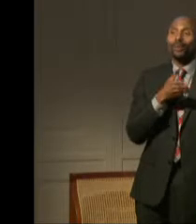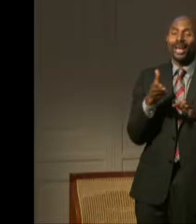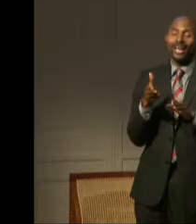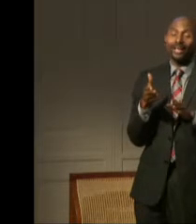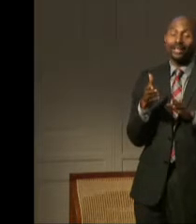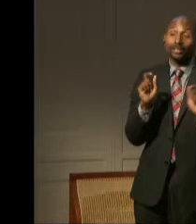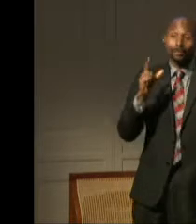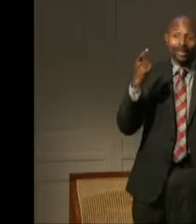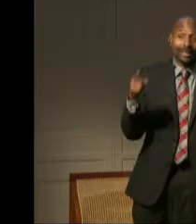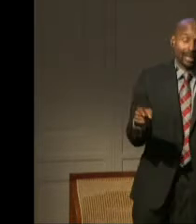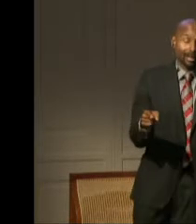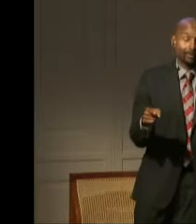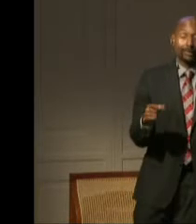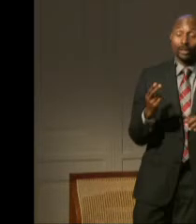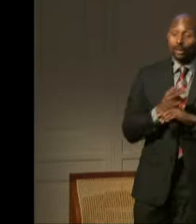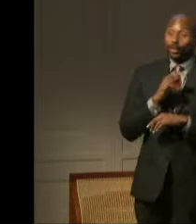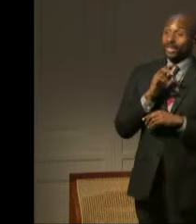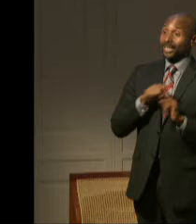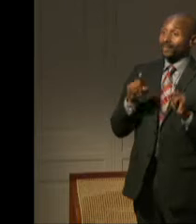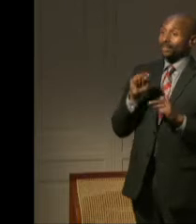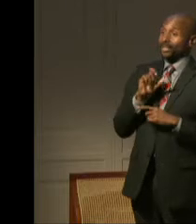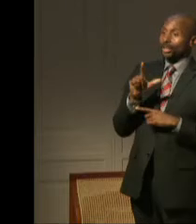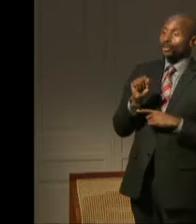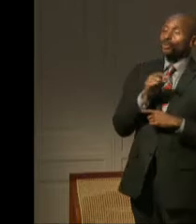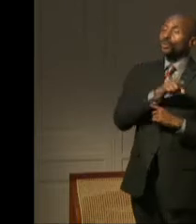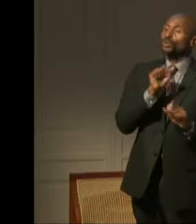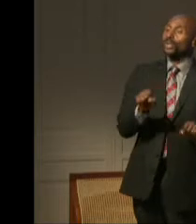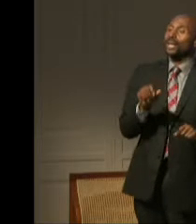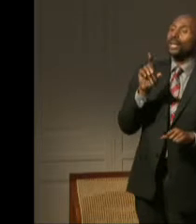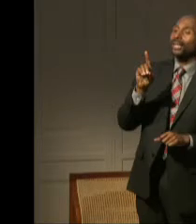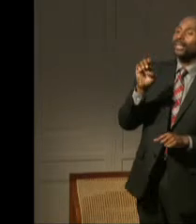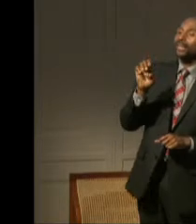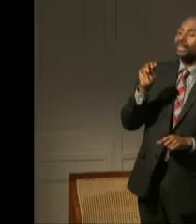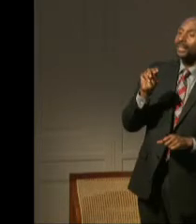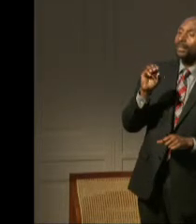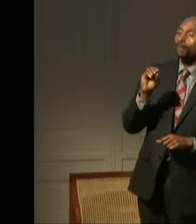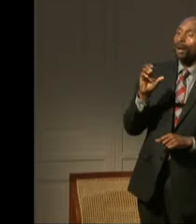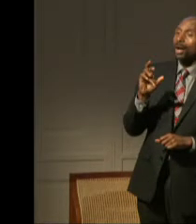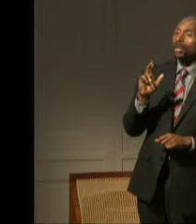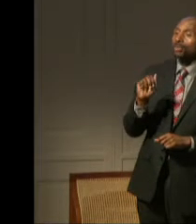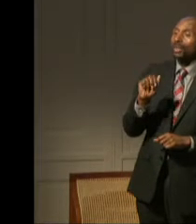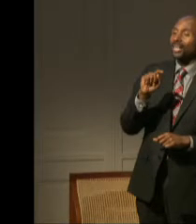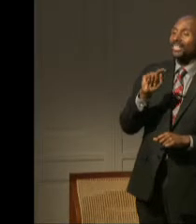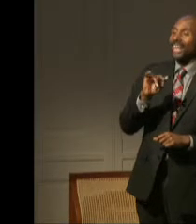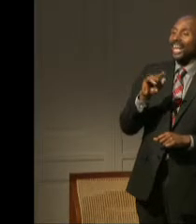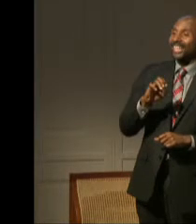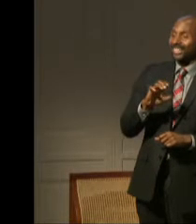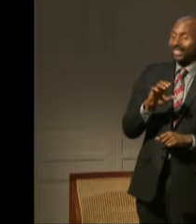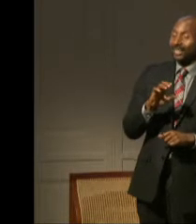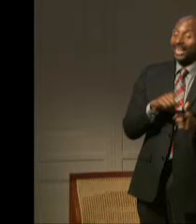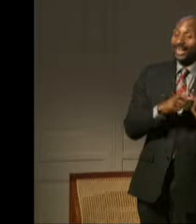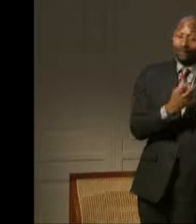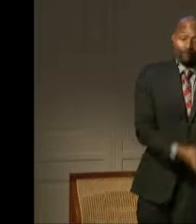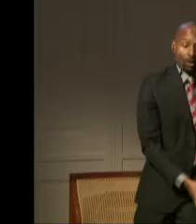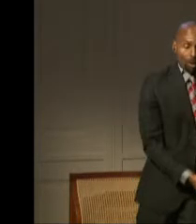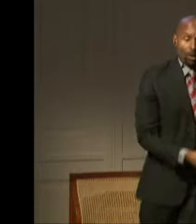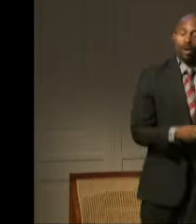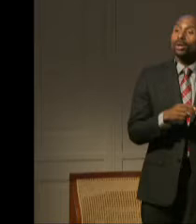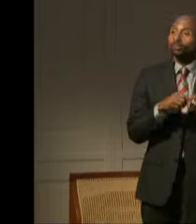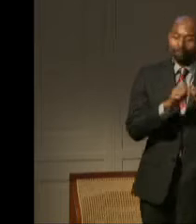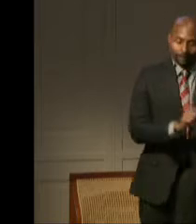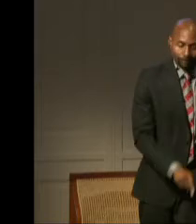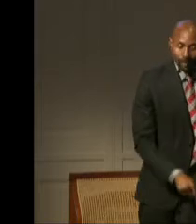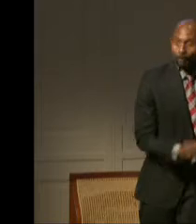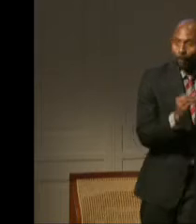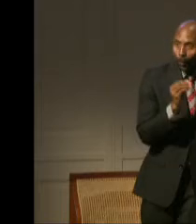different tools, you can democratize it, and you will fall into things and dive deeper. And search, we spend a